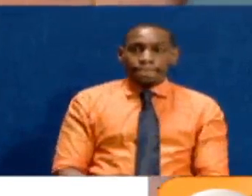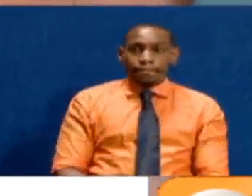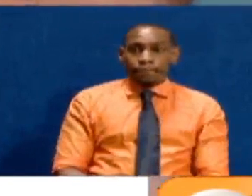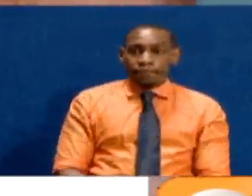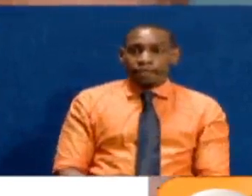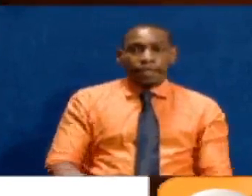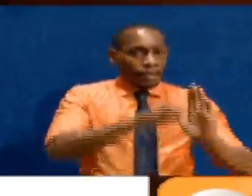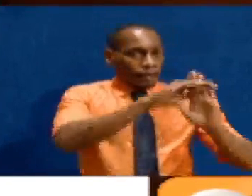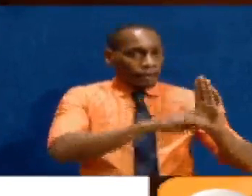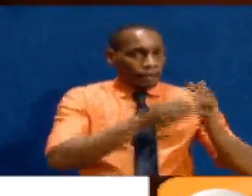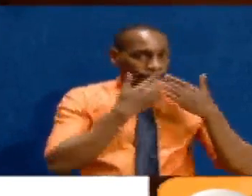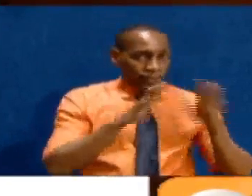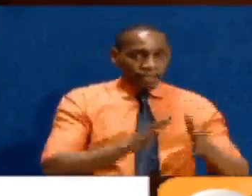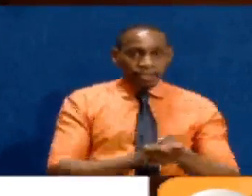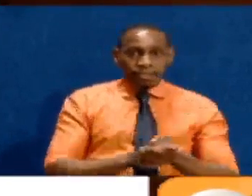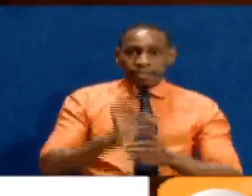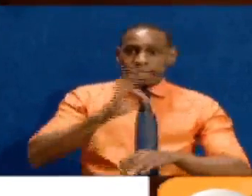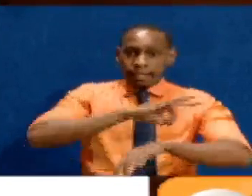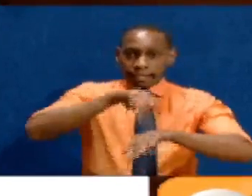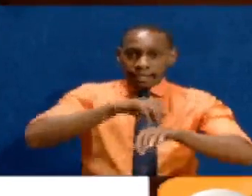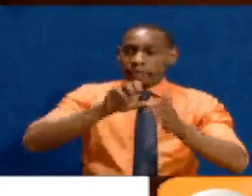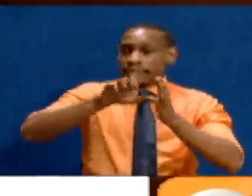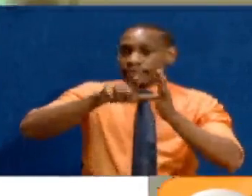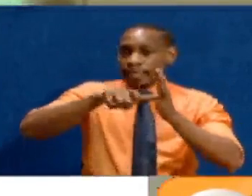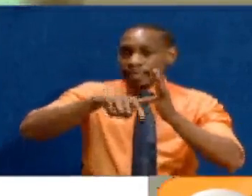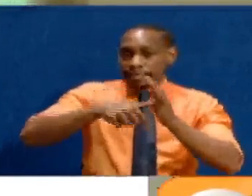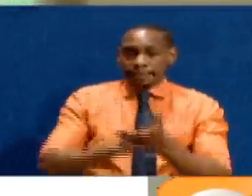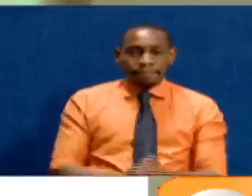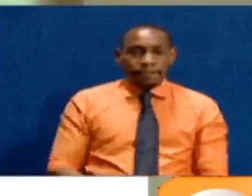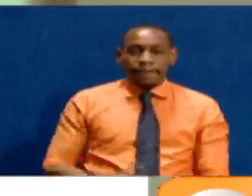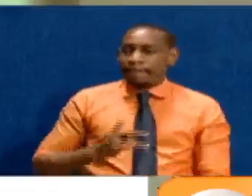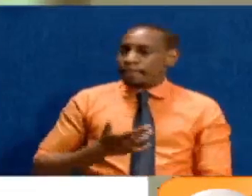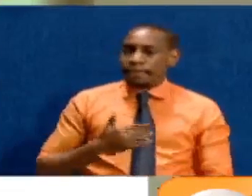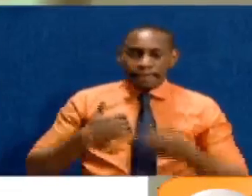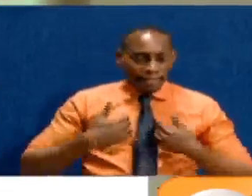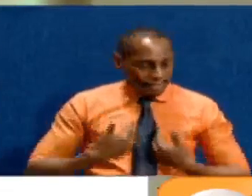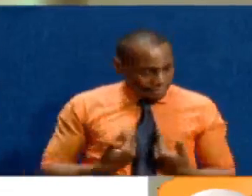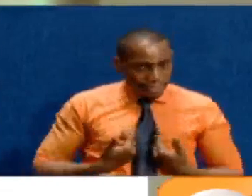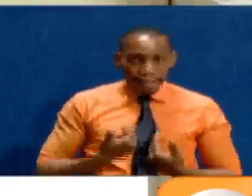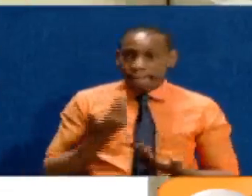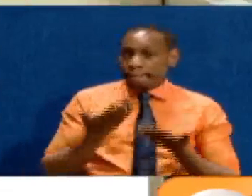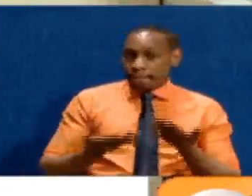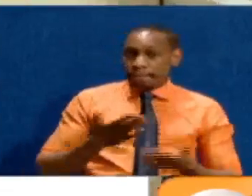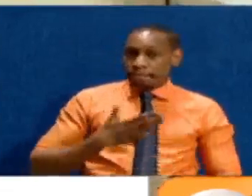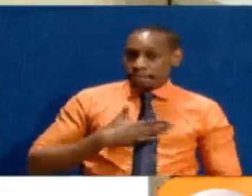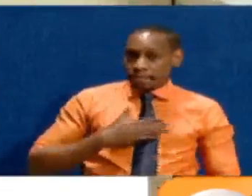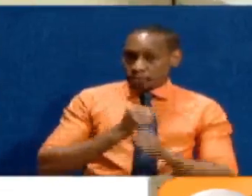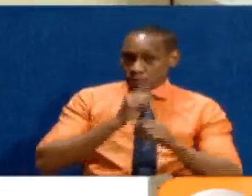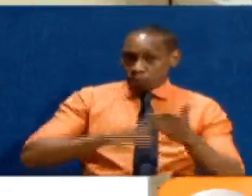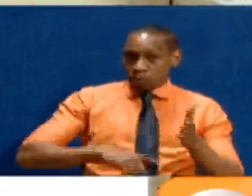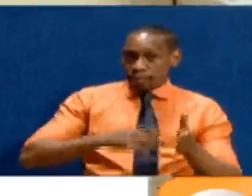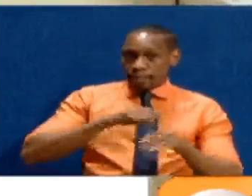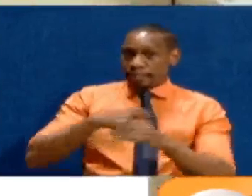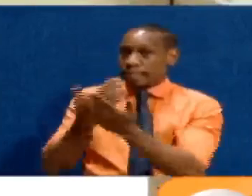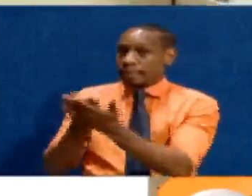Her session is complete 3 hours later. I'm feeling quite tired, so most probably what I'm going to do when I